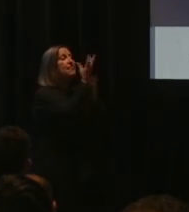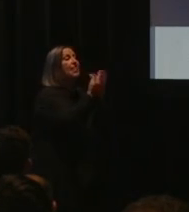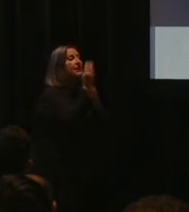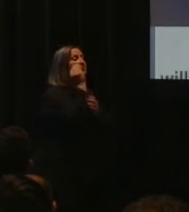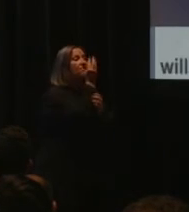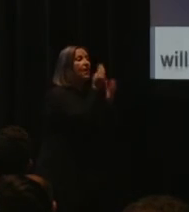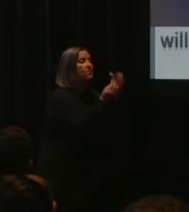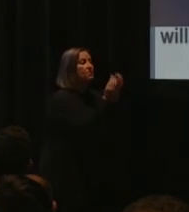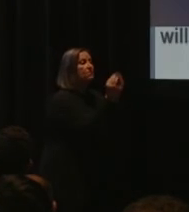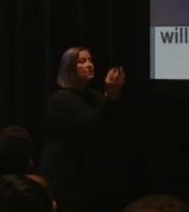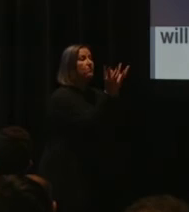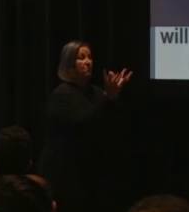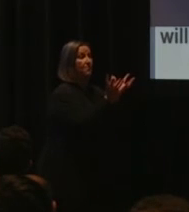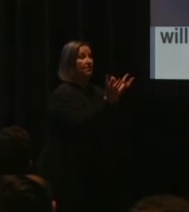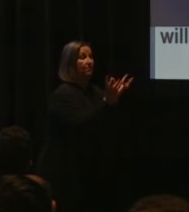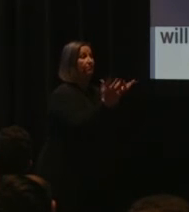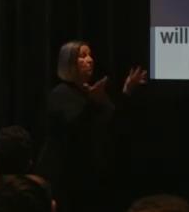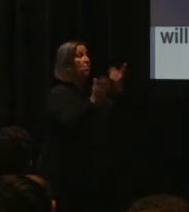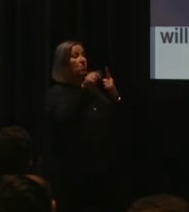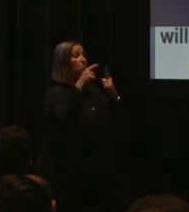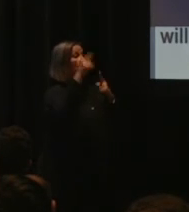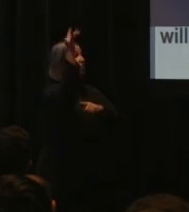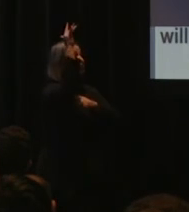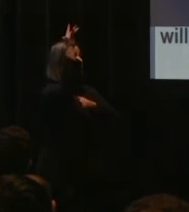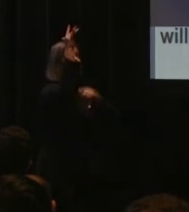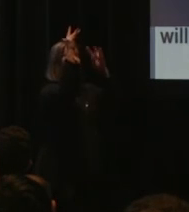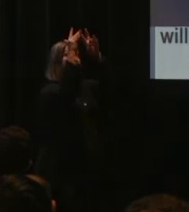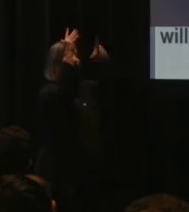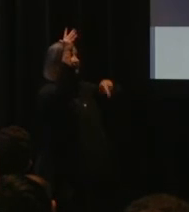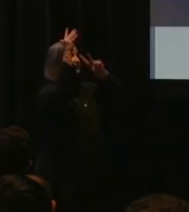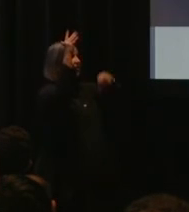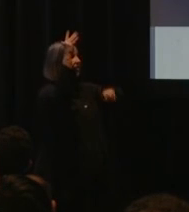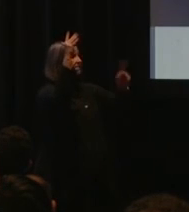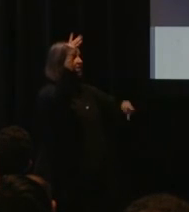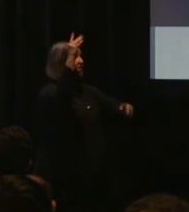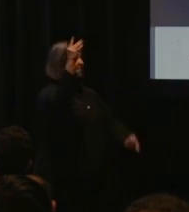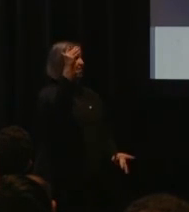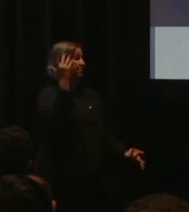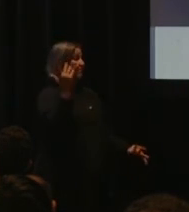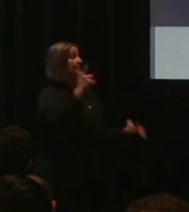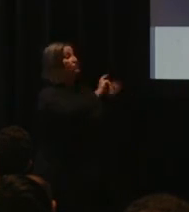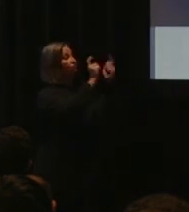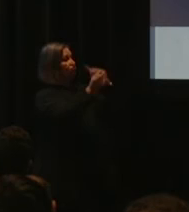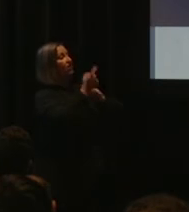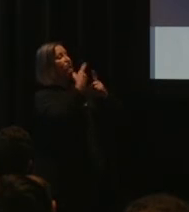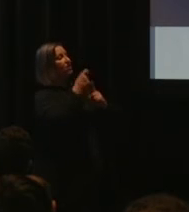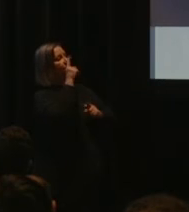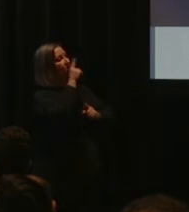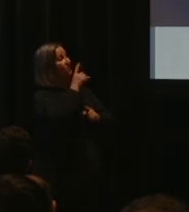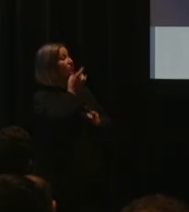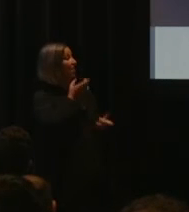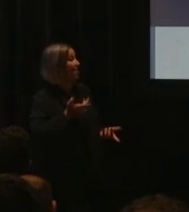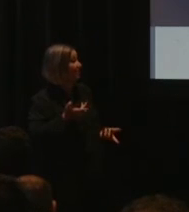can change when a tree is going to drop its leaves. The question is that good for those plants? We have